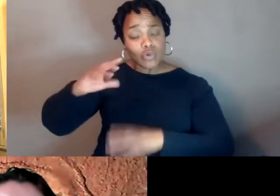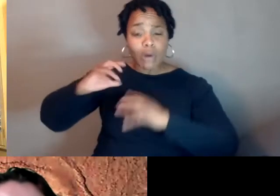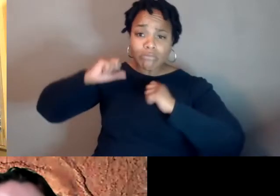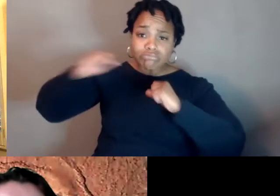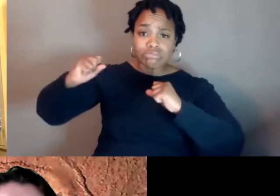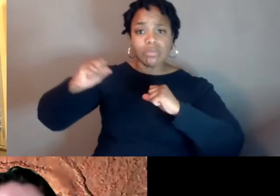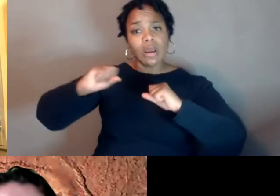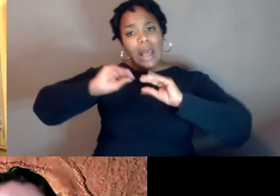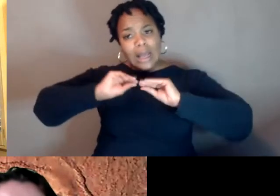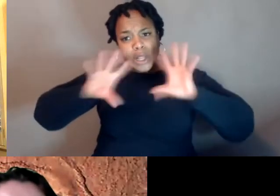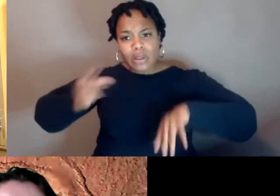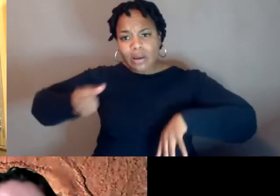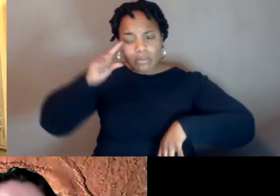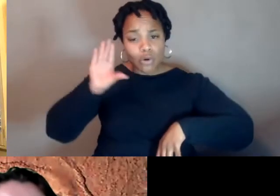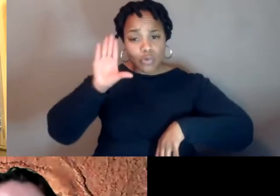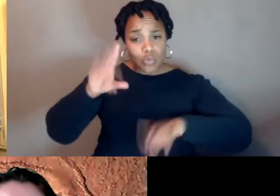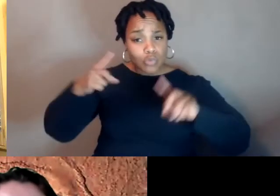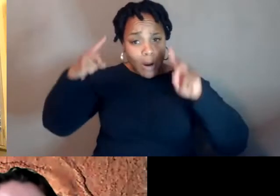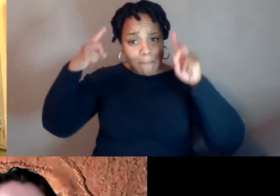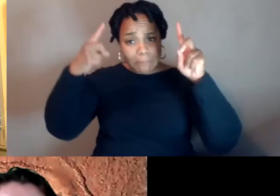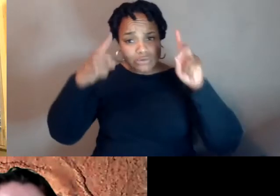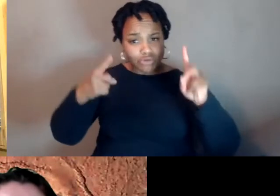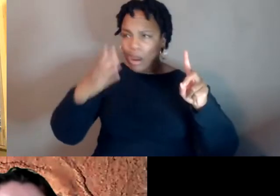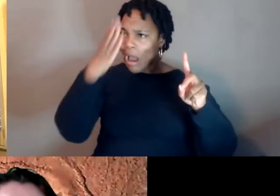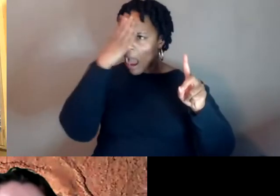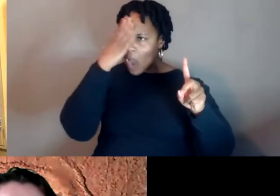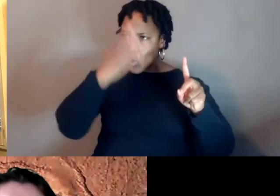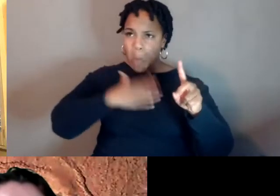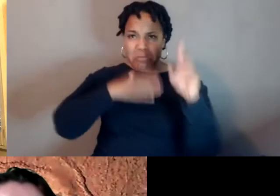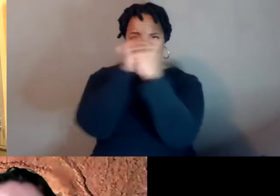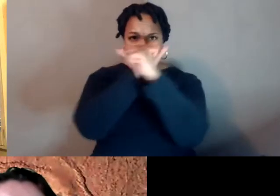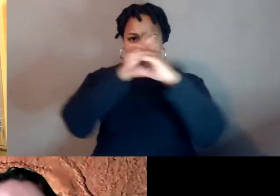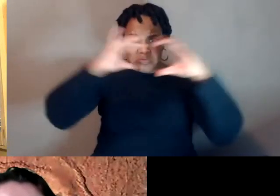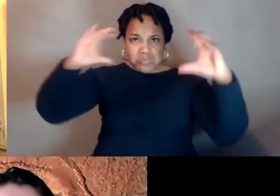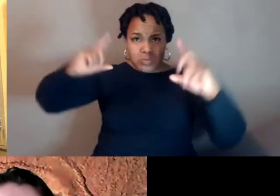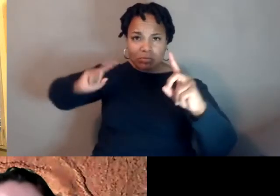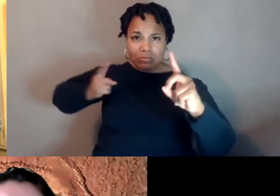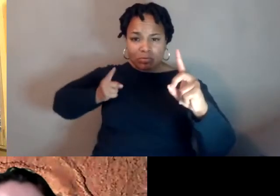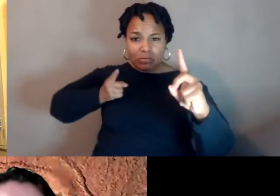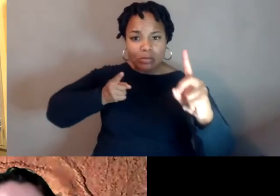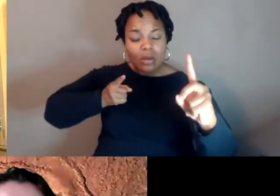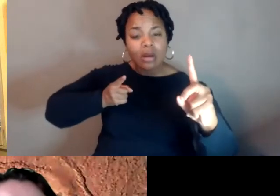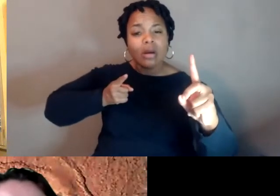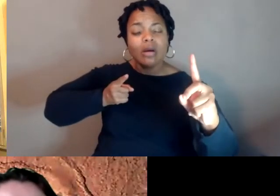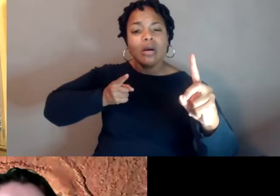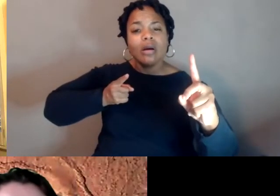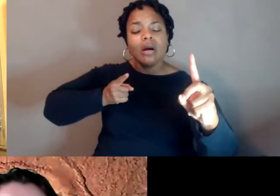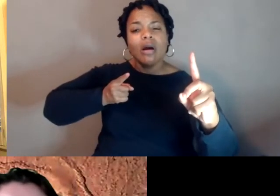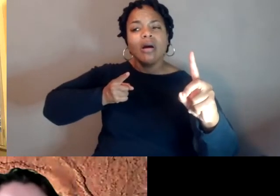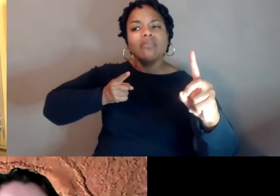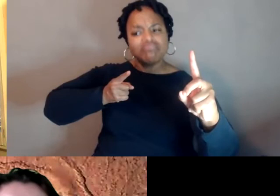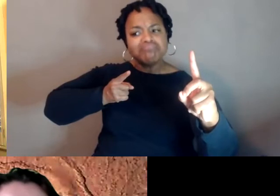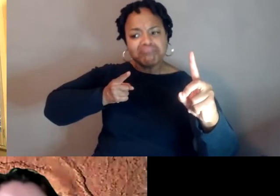clarity, you know where you're headed, you have a vision, And I think you